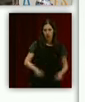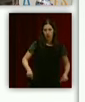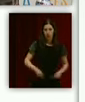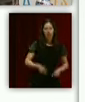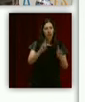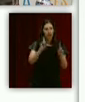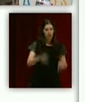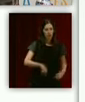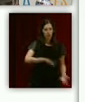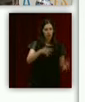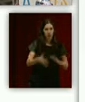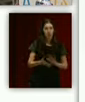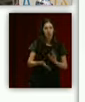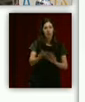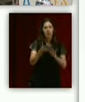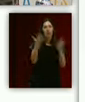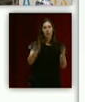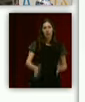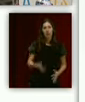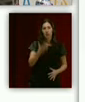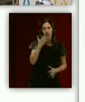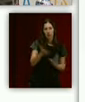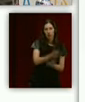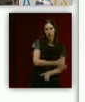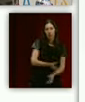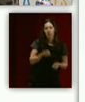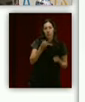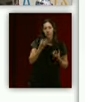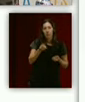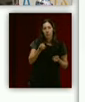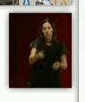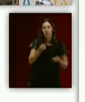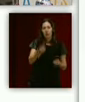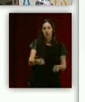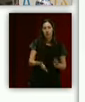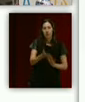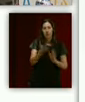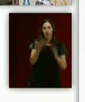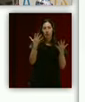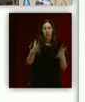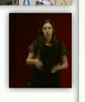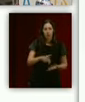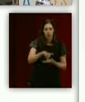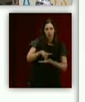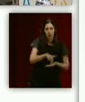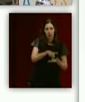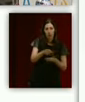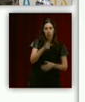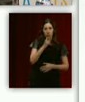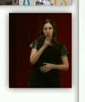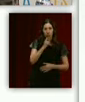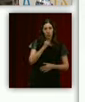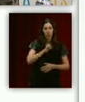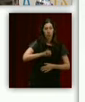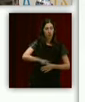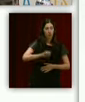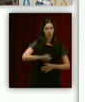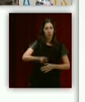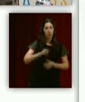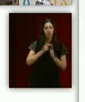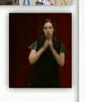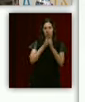show that once you have the information regarding the leg distance, we have this. But without having